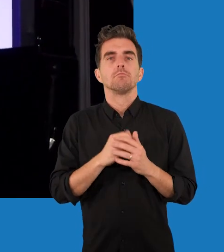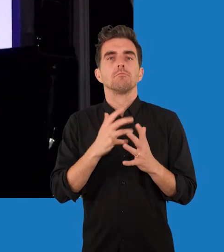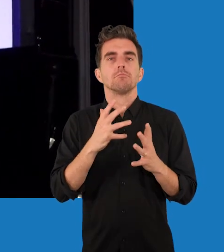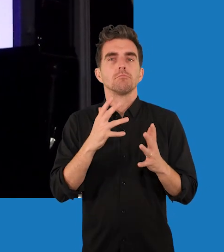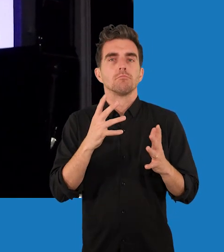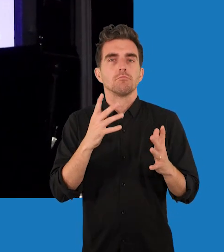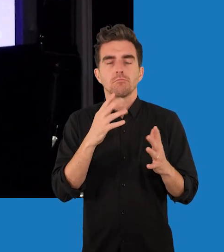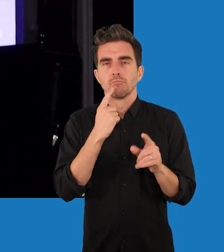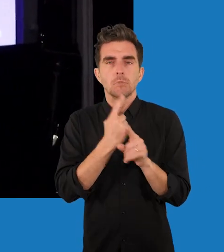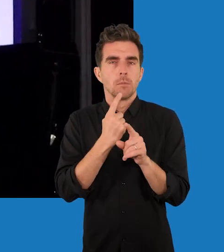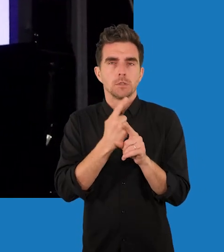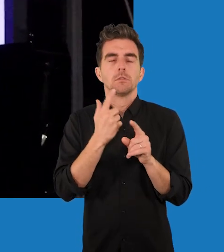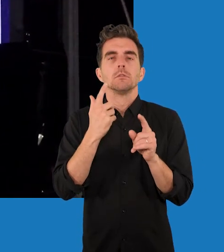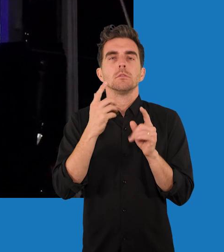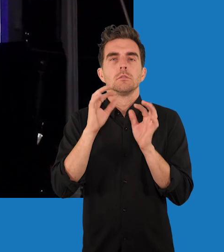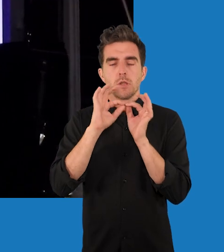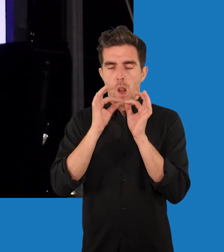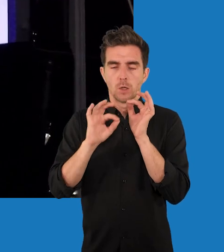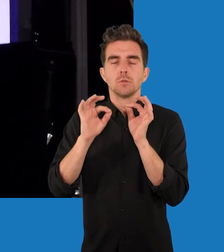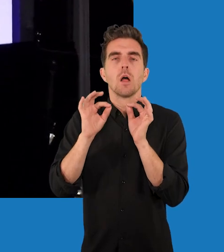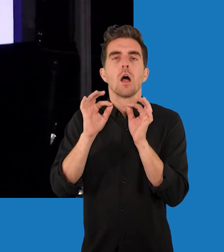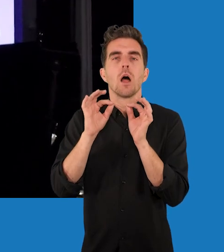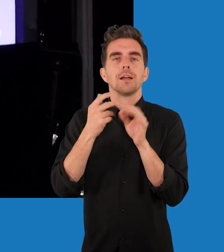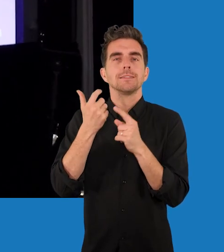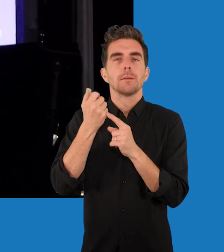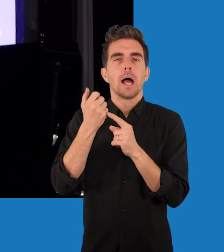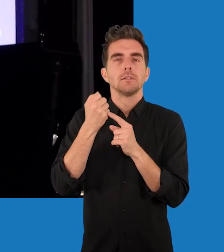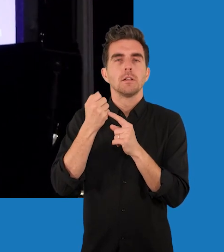He's asked about the closed loop diabetes pump.